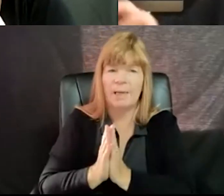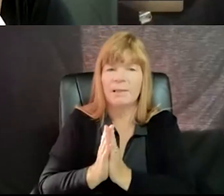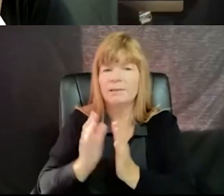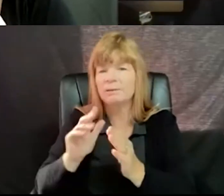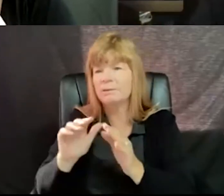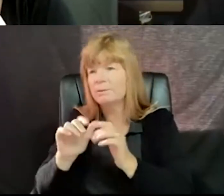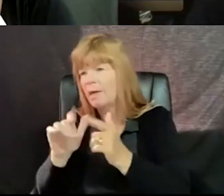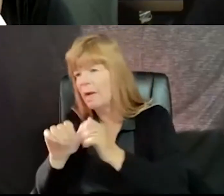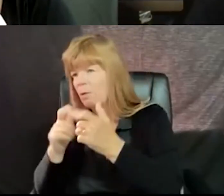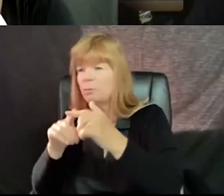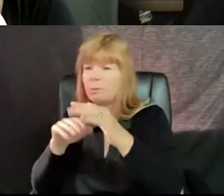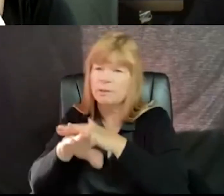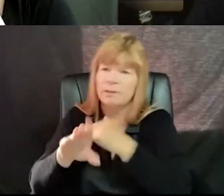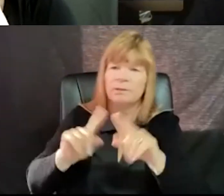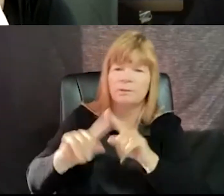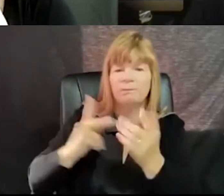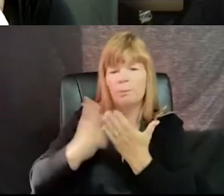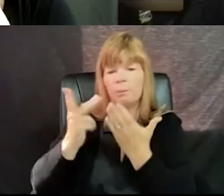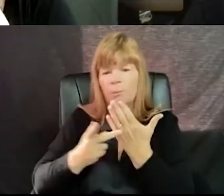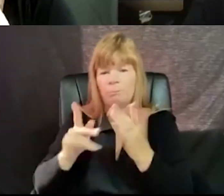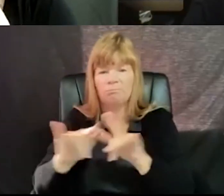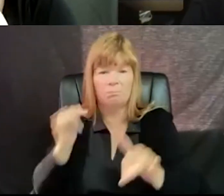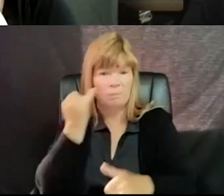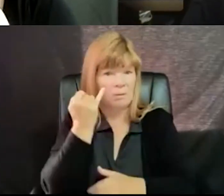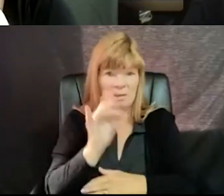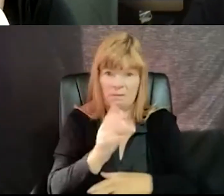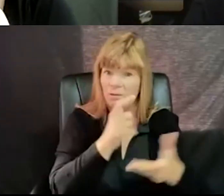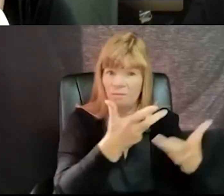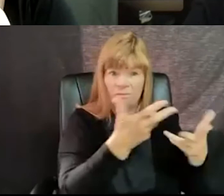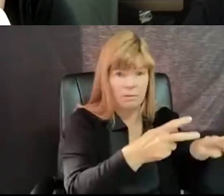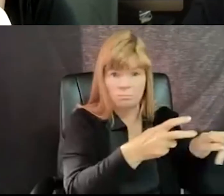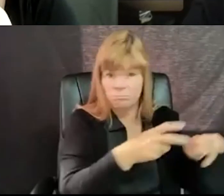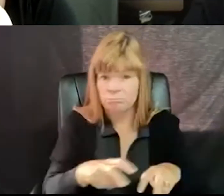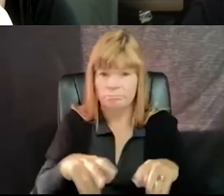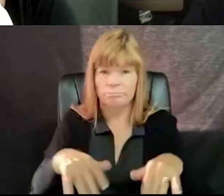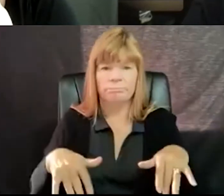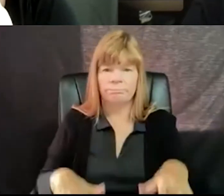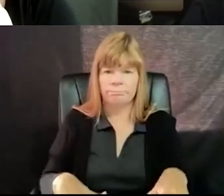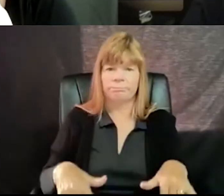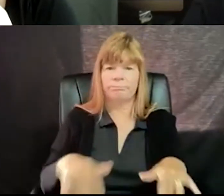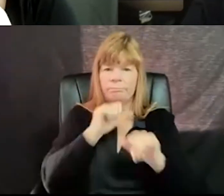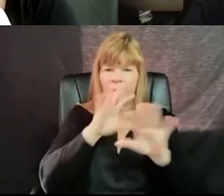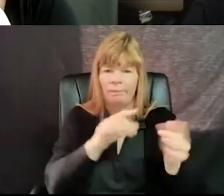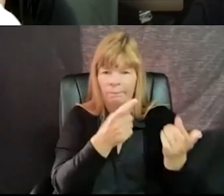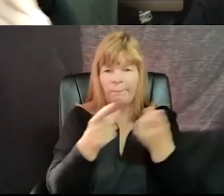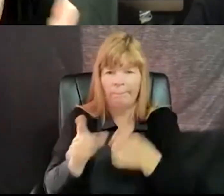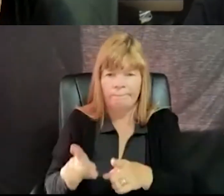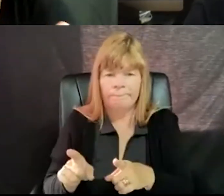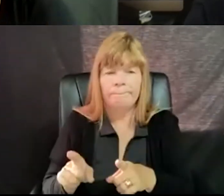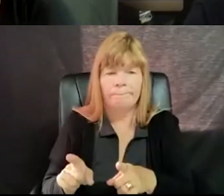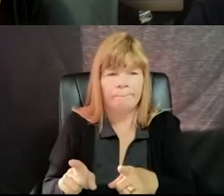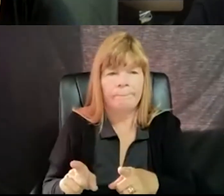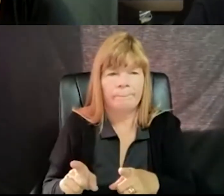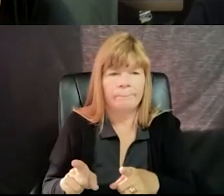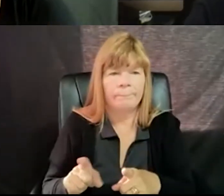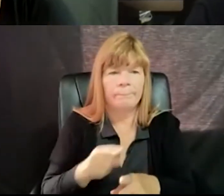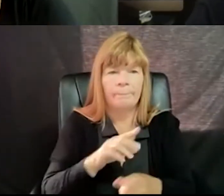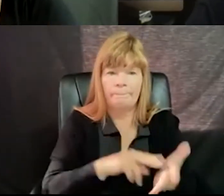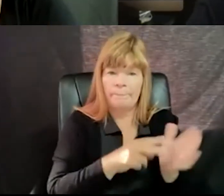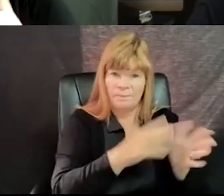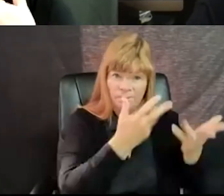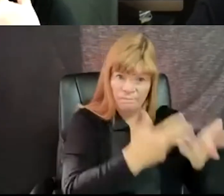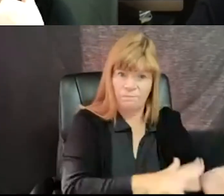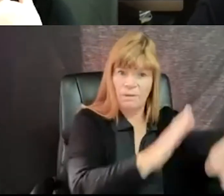things, because if you don't, it's not going to happen. Basically, your student will finish with